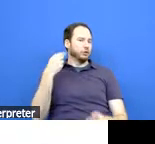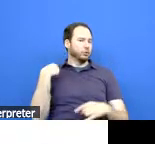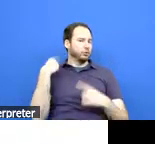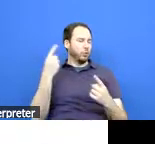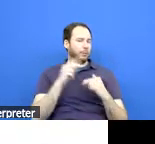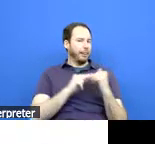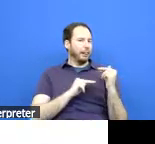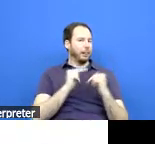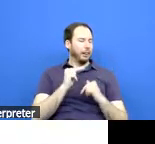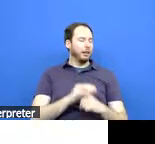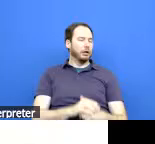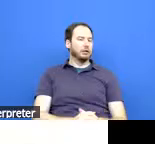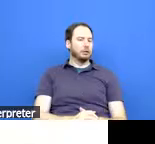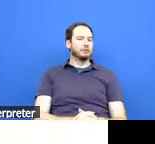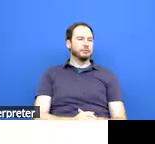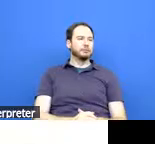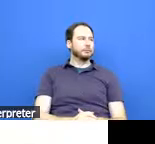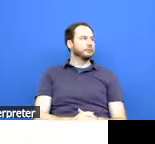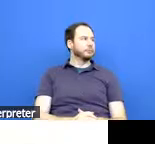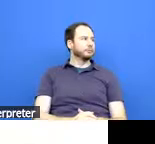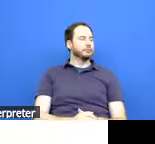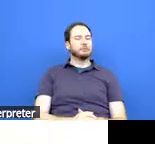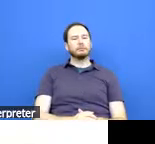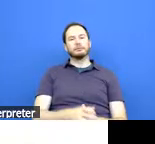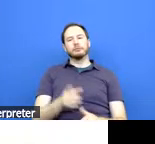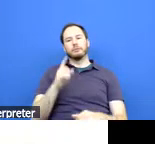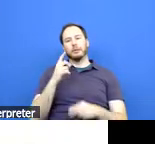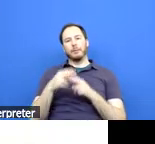very important. You already mentioned the stormwater runoff.